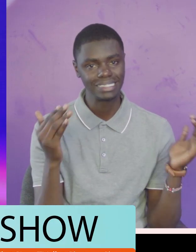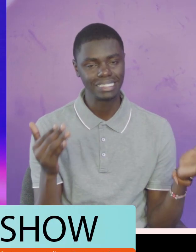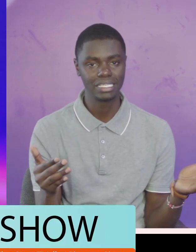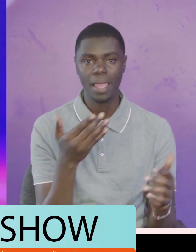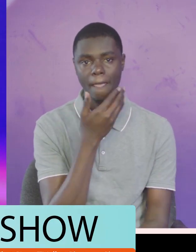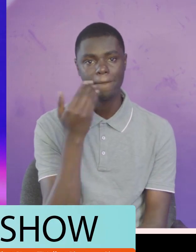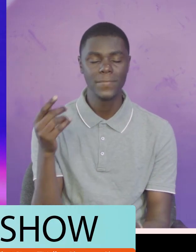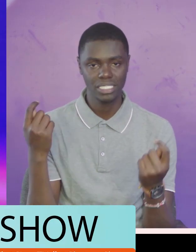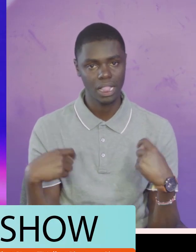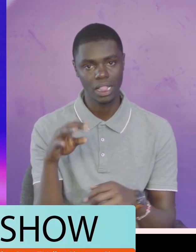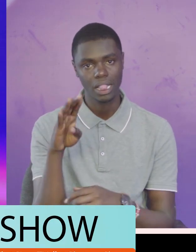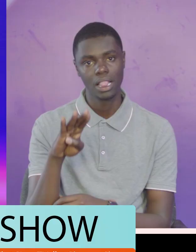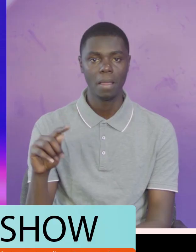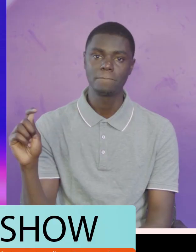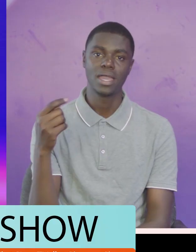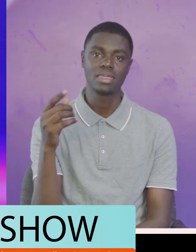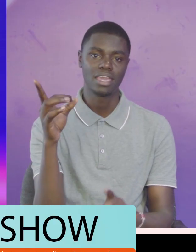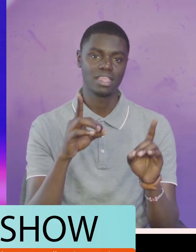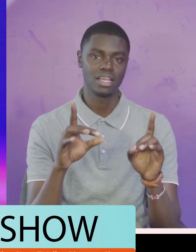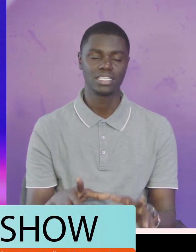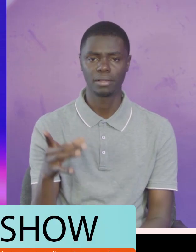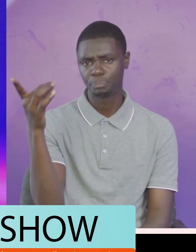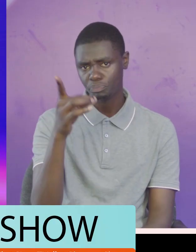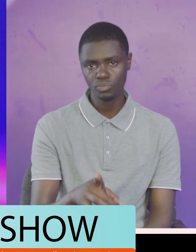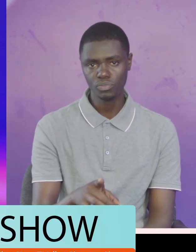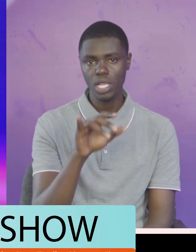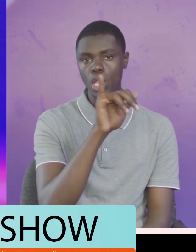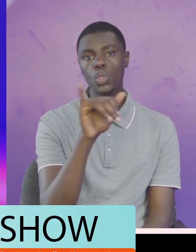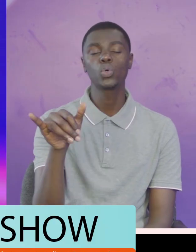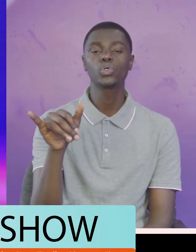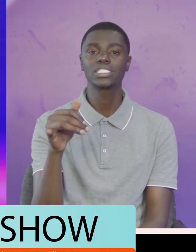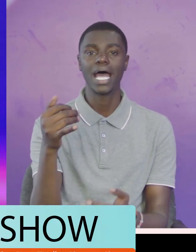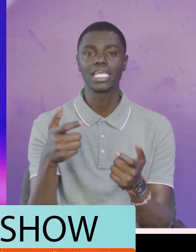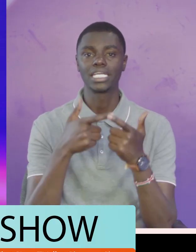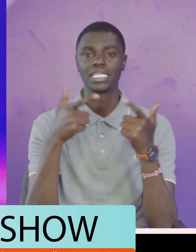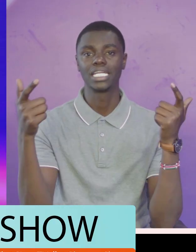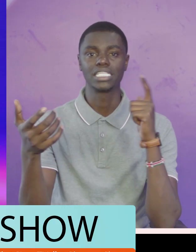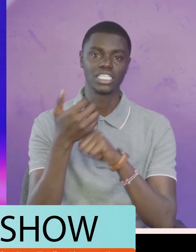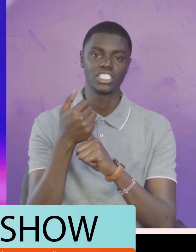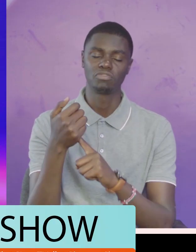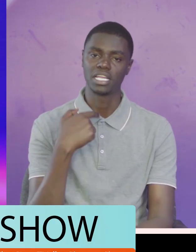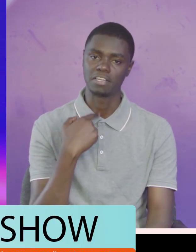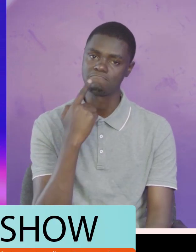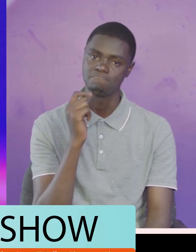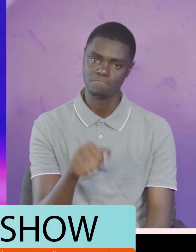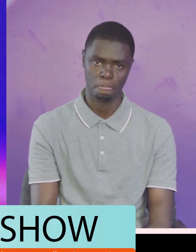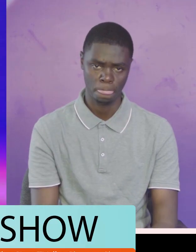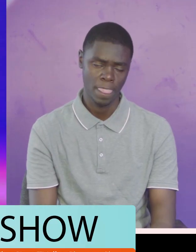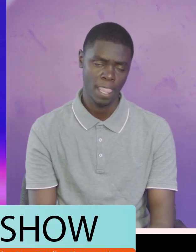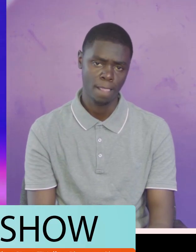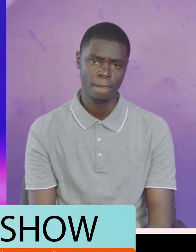stage, best dressed by Kenyan designers. So those are the greatest achievements, I would